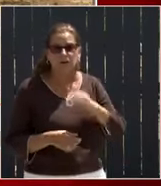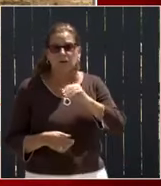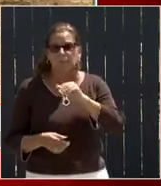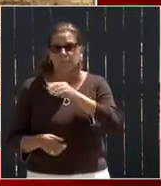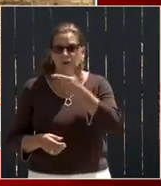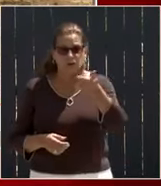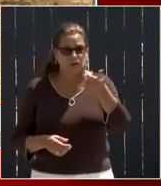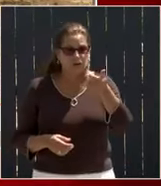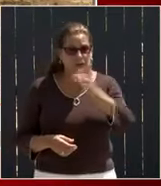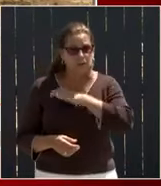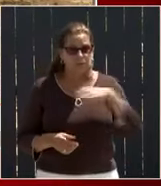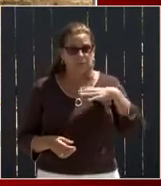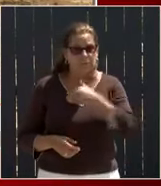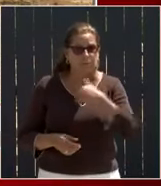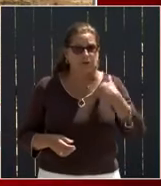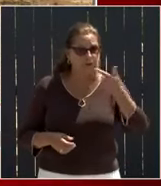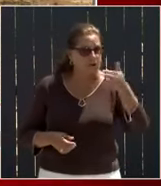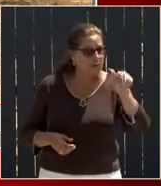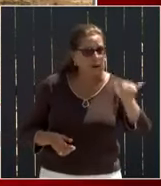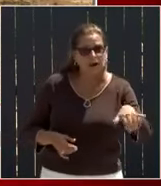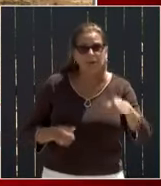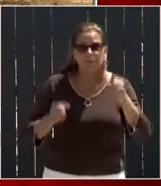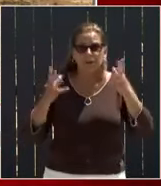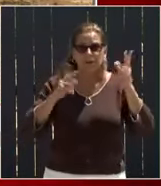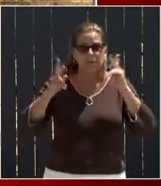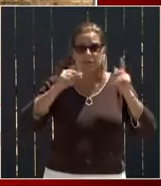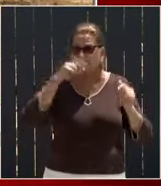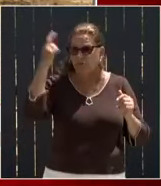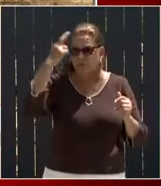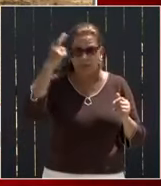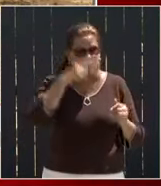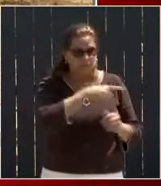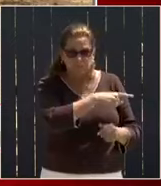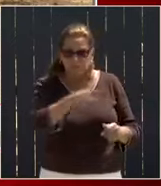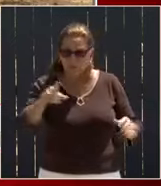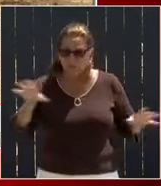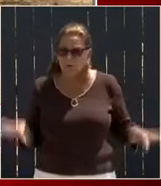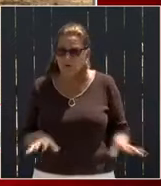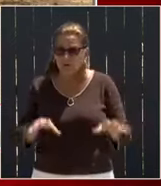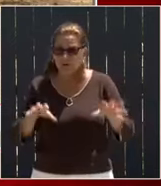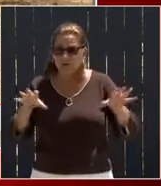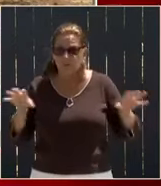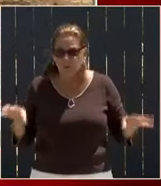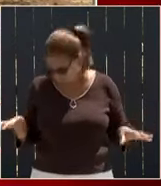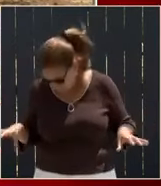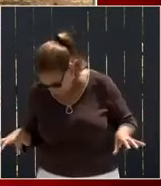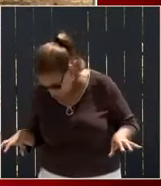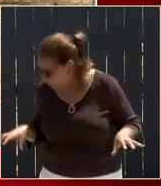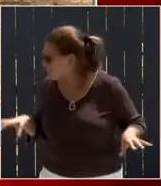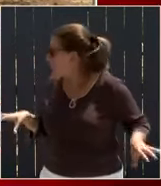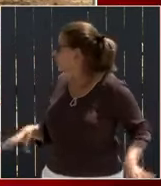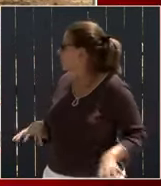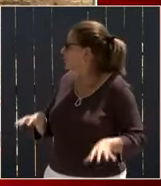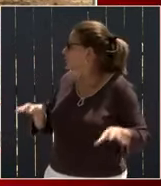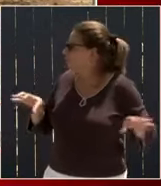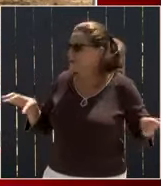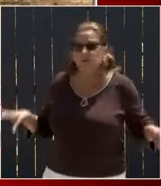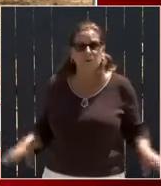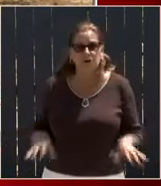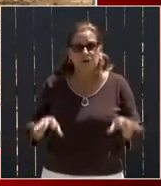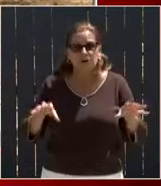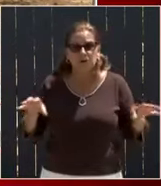office. Many people don't know, but they have a very active effort to reach overseas to help